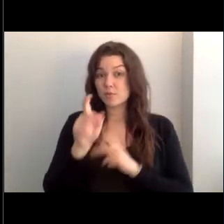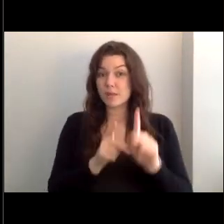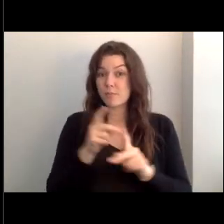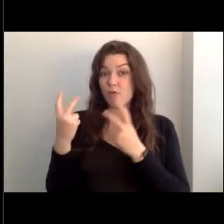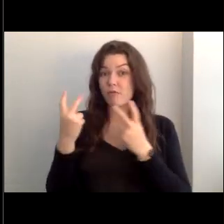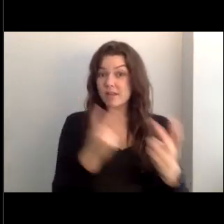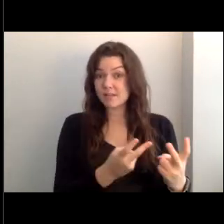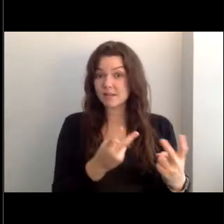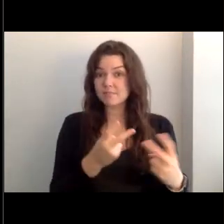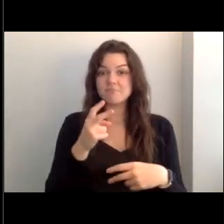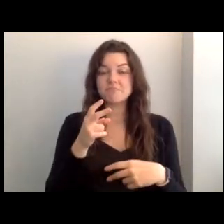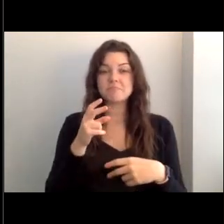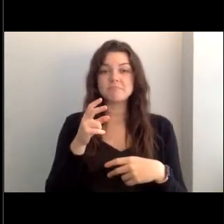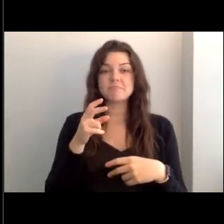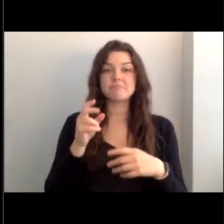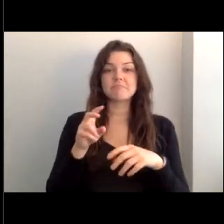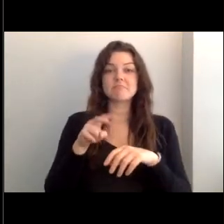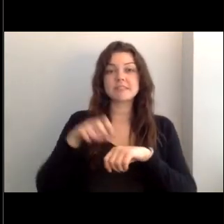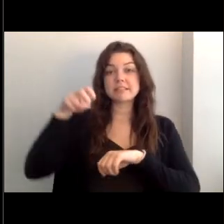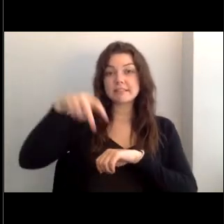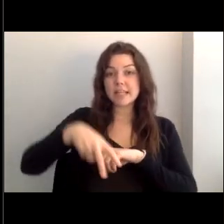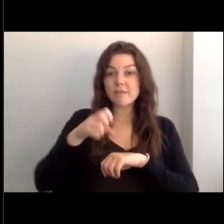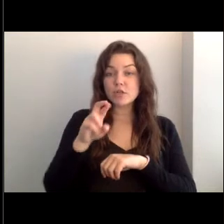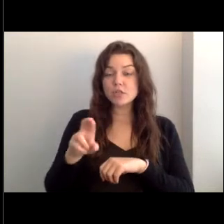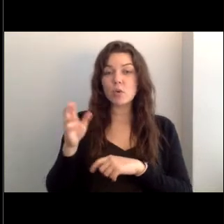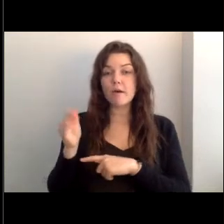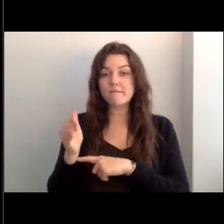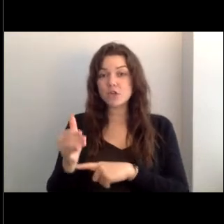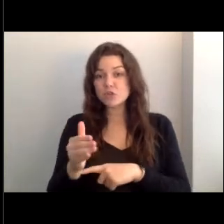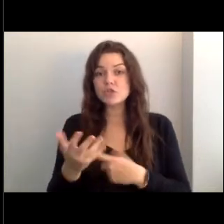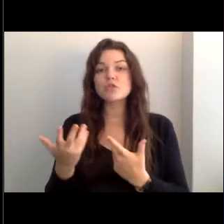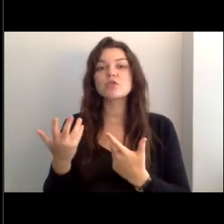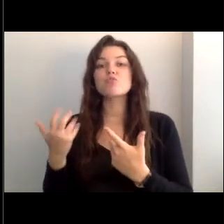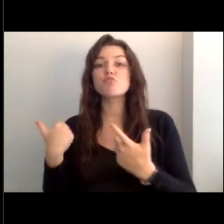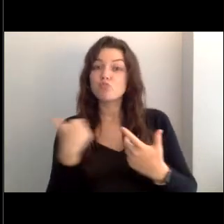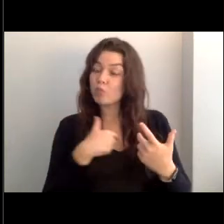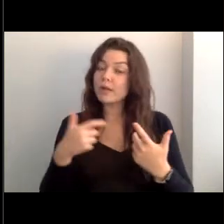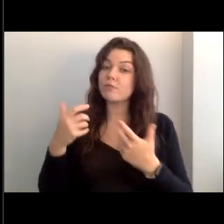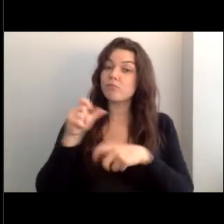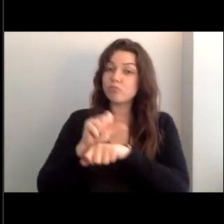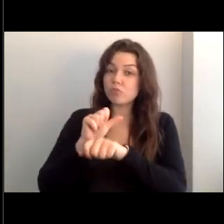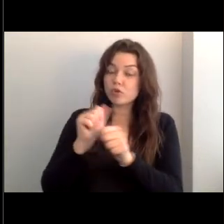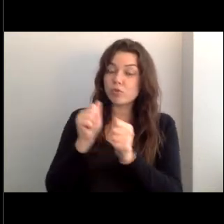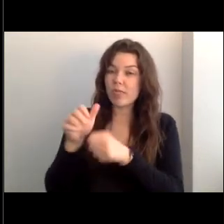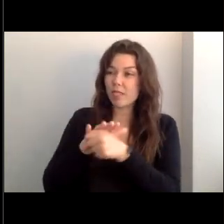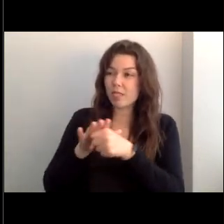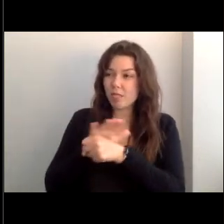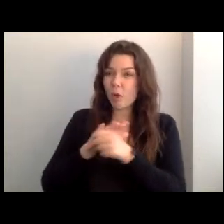However, we have worked with local aquariums to put in exhibits about the Flower Garden Banks. So in